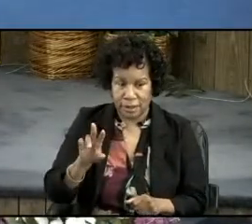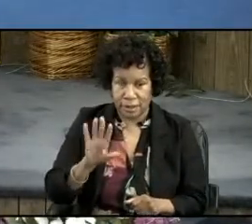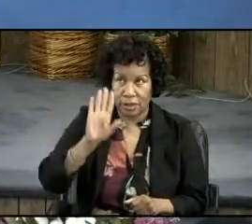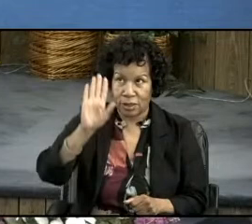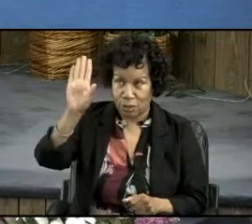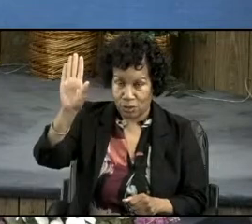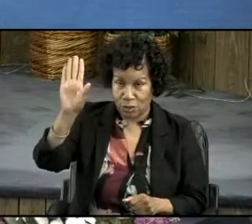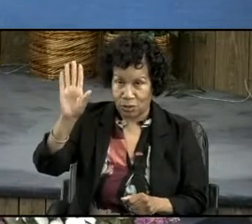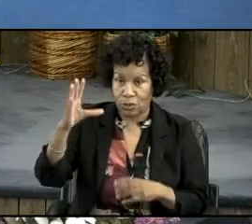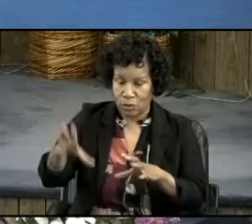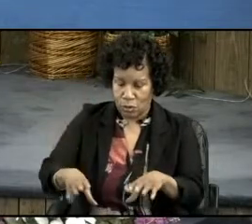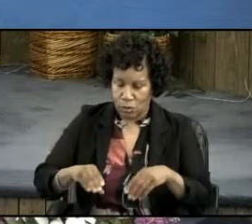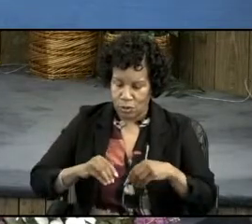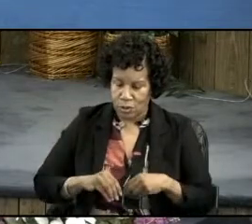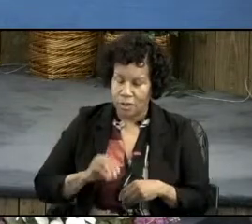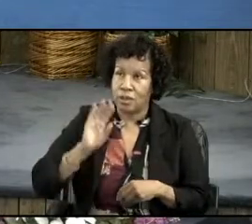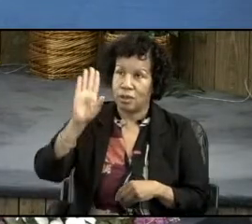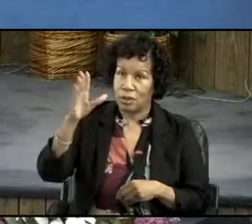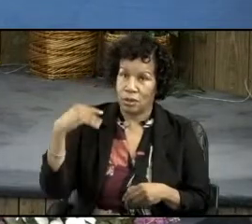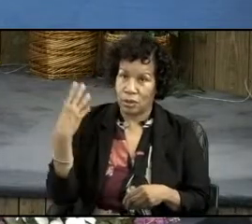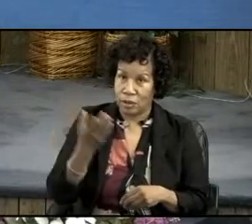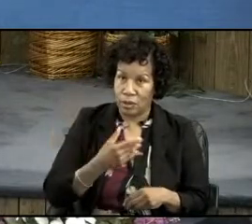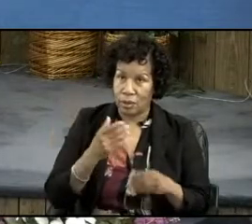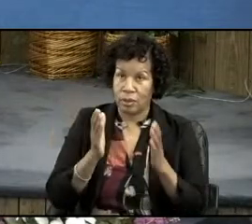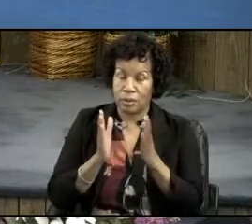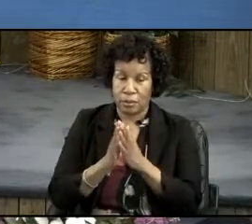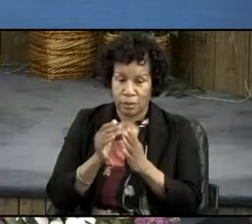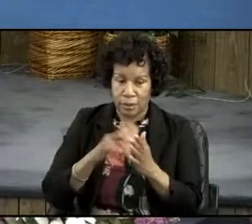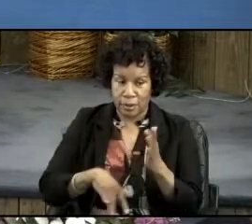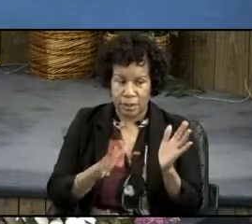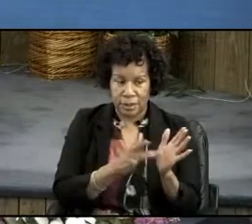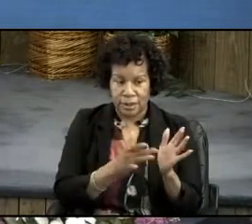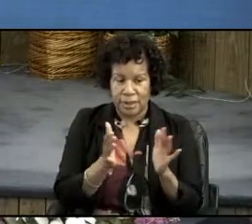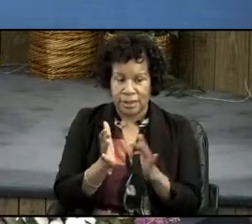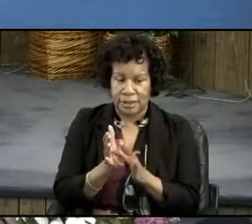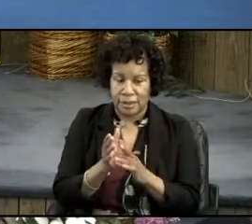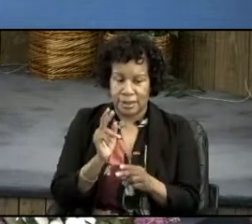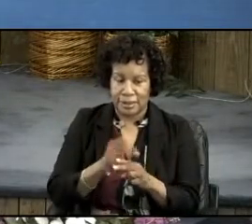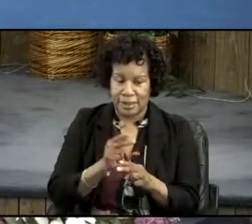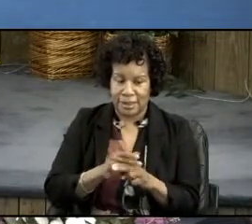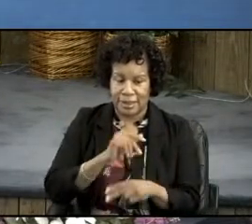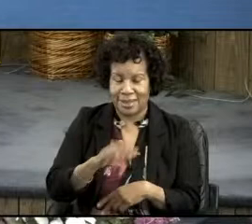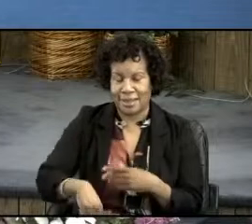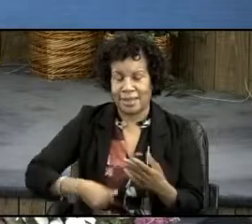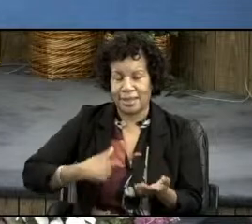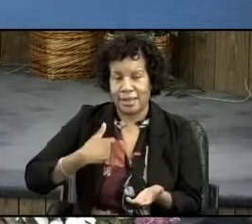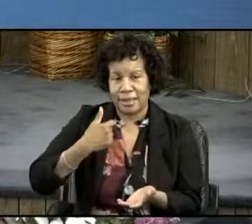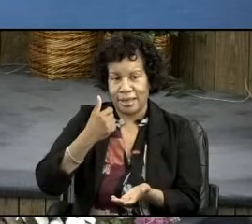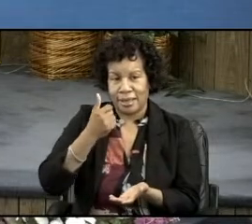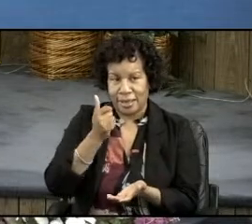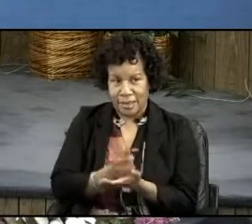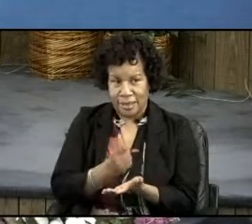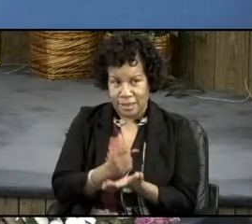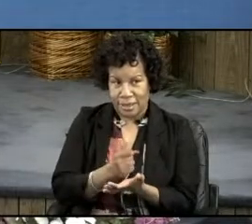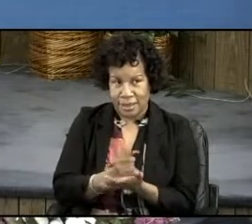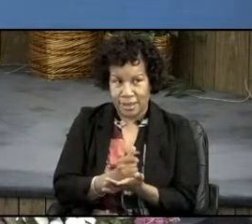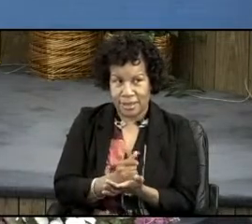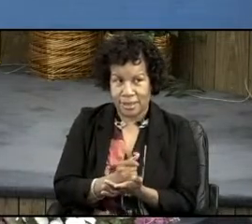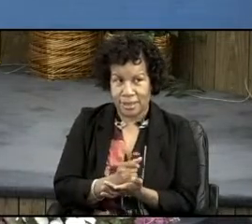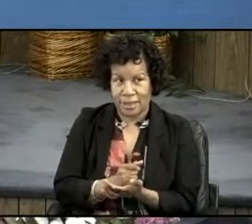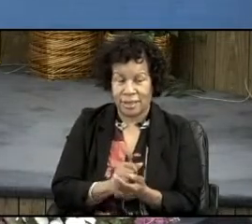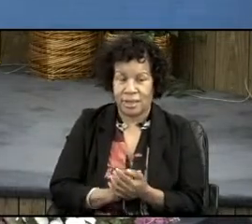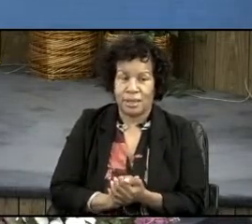you. Is our prayer in Jesus' name. Let the people of God say amen and amen. And so, boy, isn't